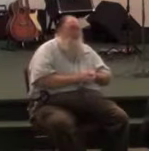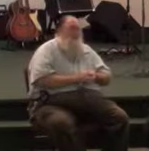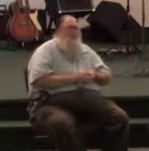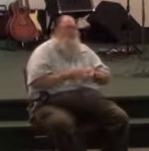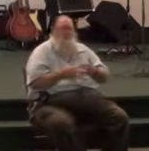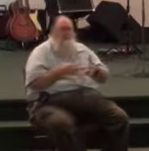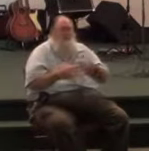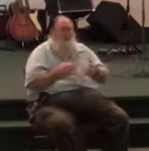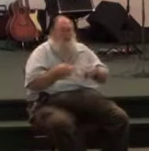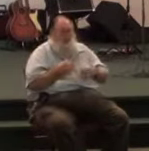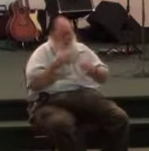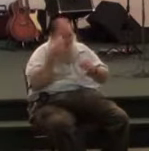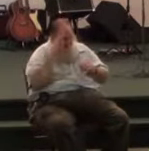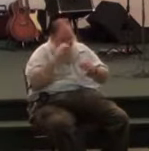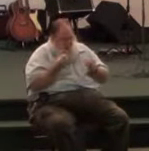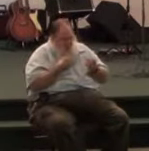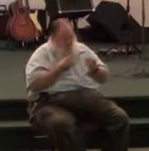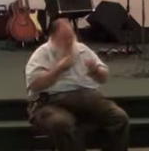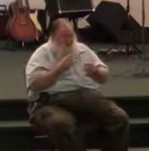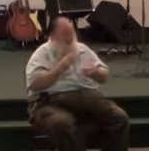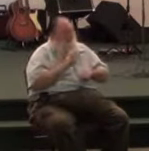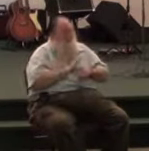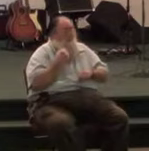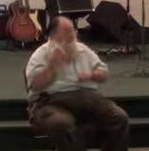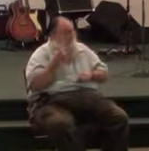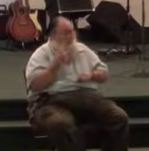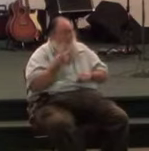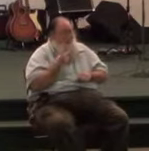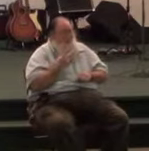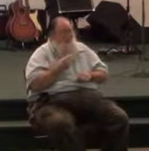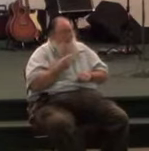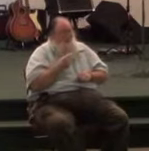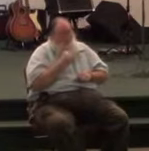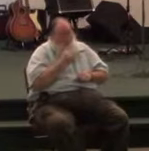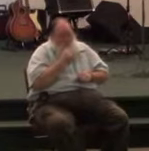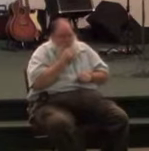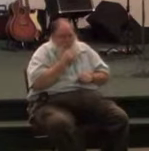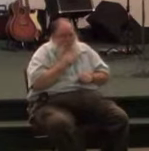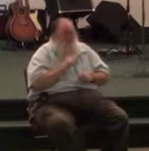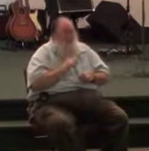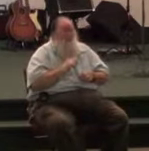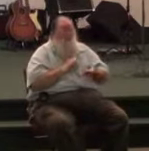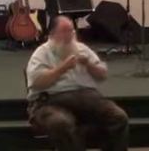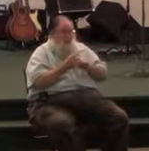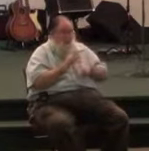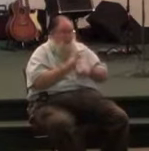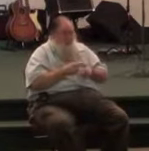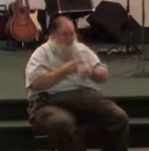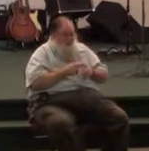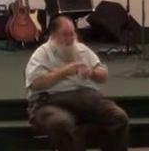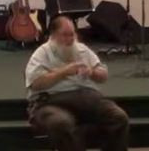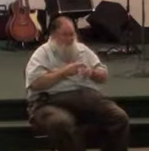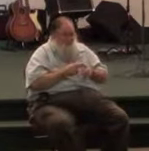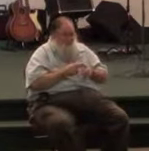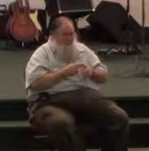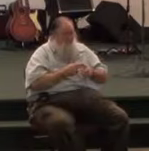in the last 15 years change their name and change nothing else and expected the ministry to flourish just because they changed